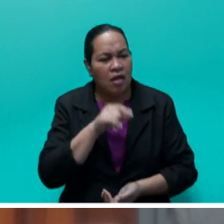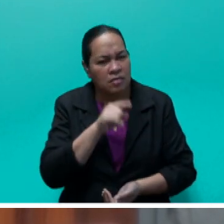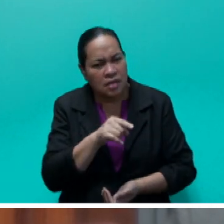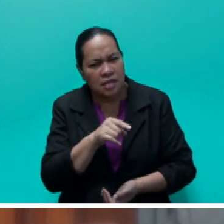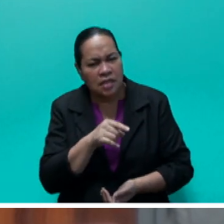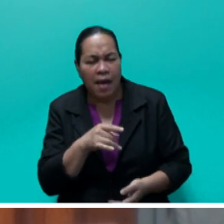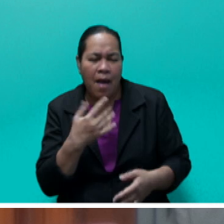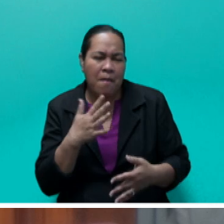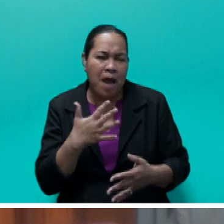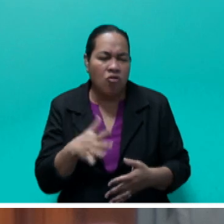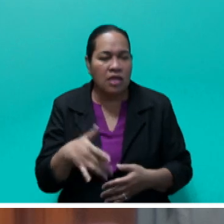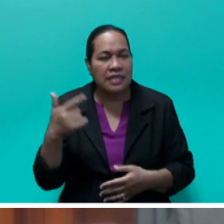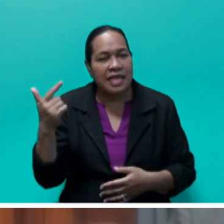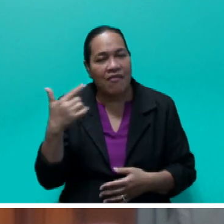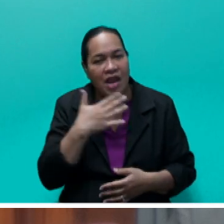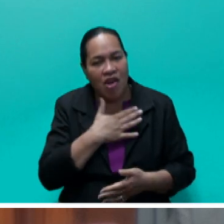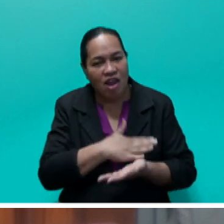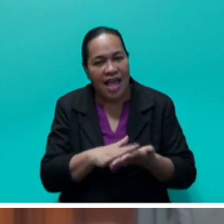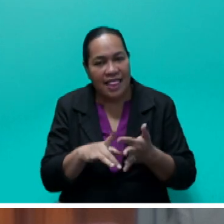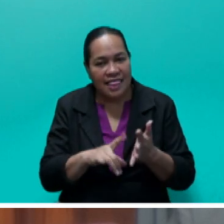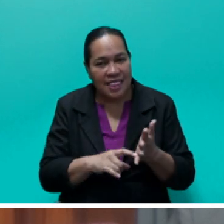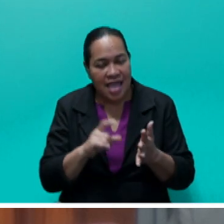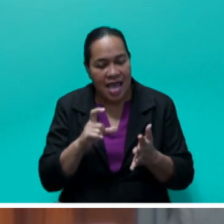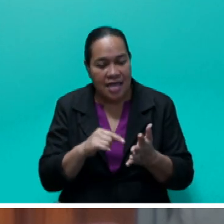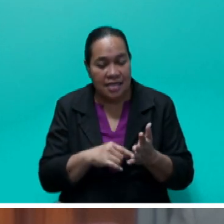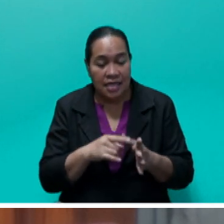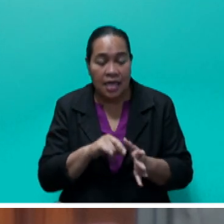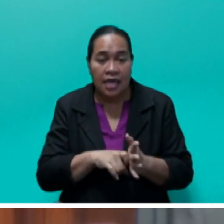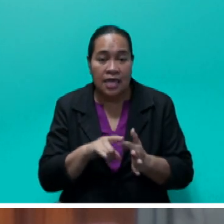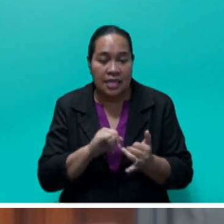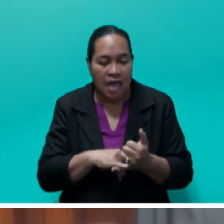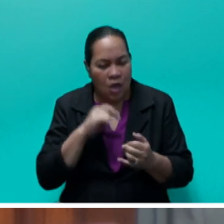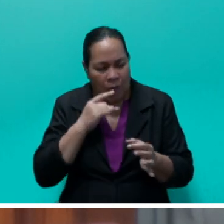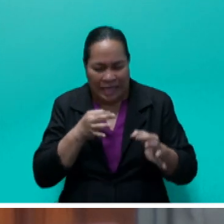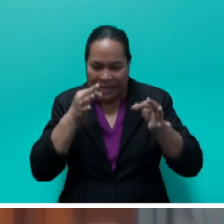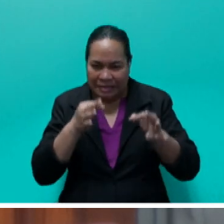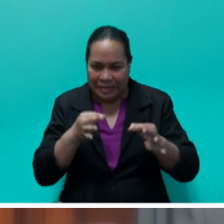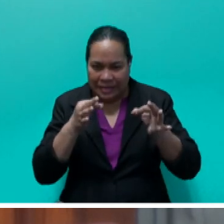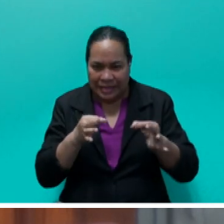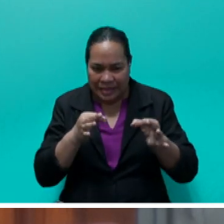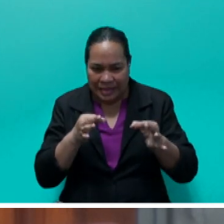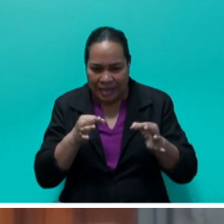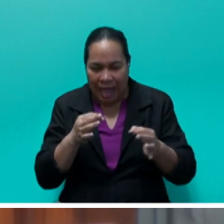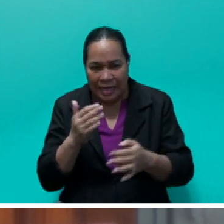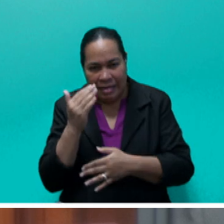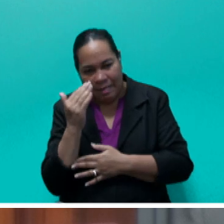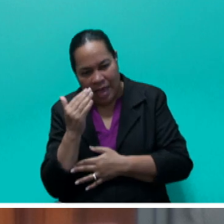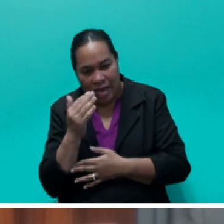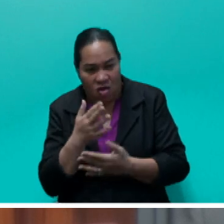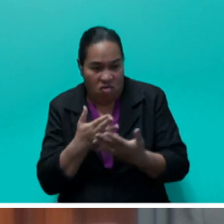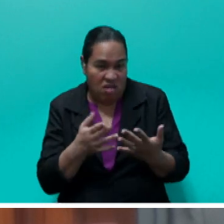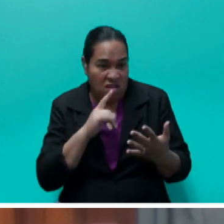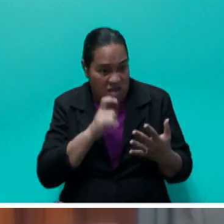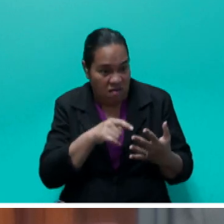about 700 hectares, and license will be progressively determined based on current level of compliance